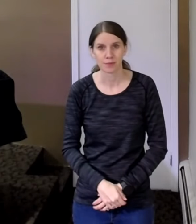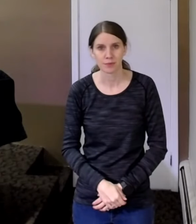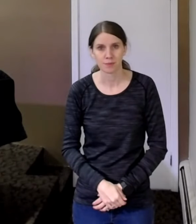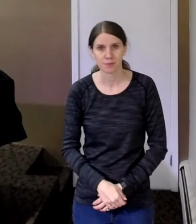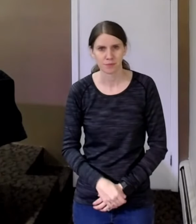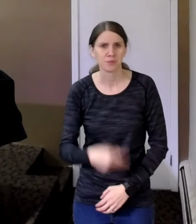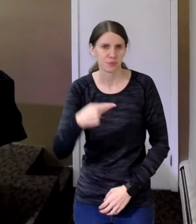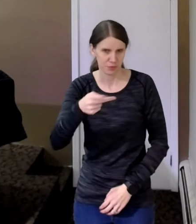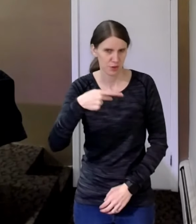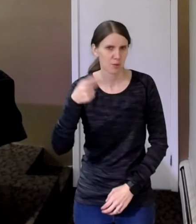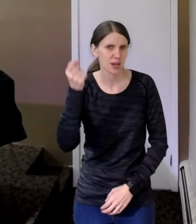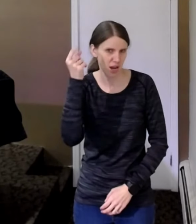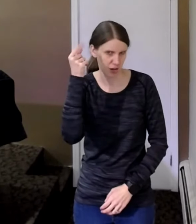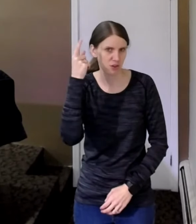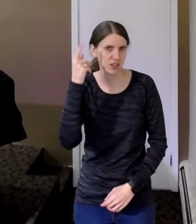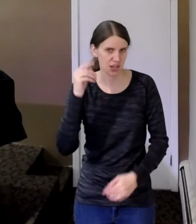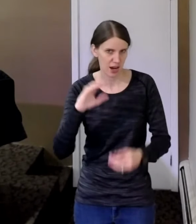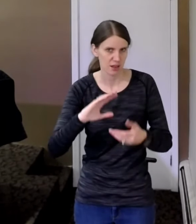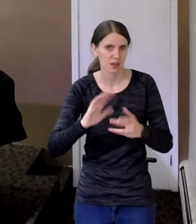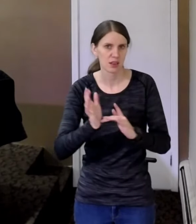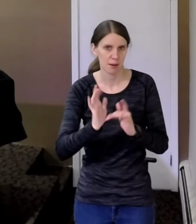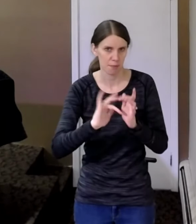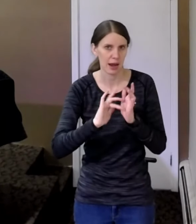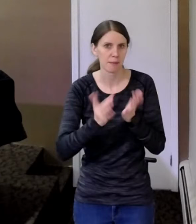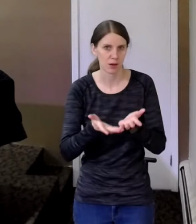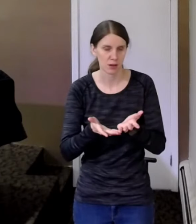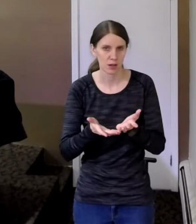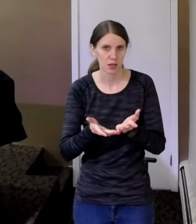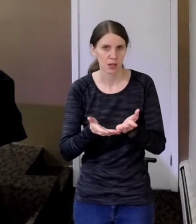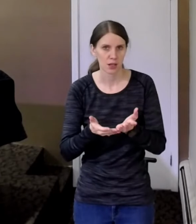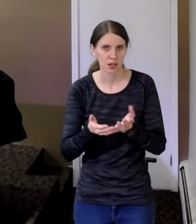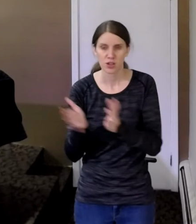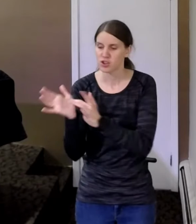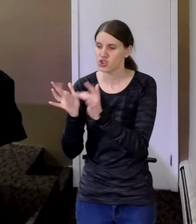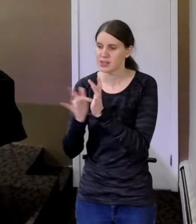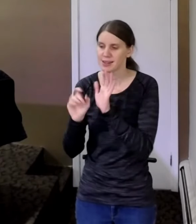understanding from Scripture, the picture of Jesus seeing all these people.